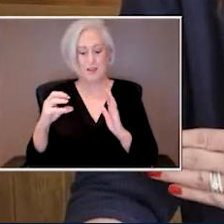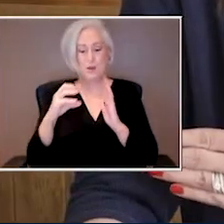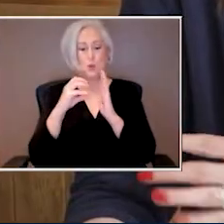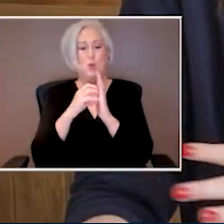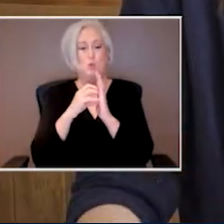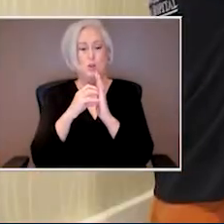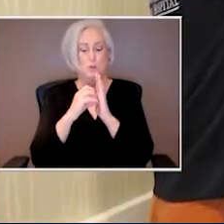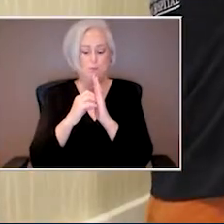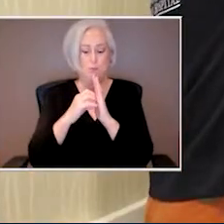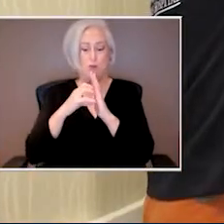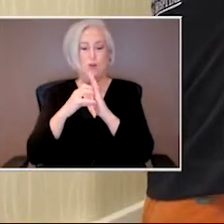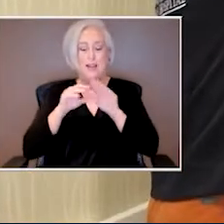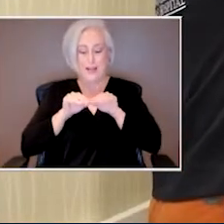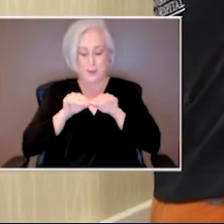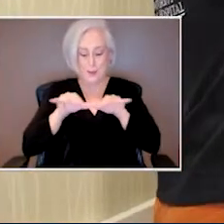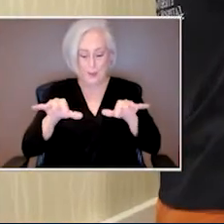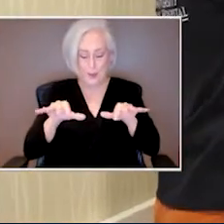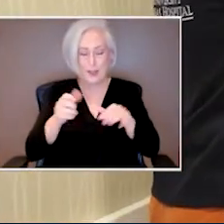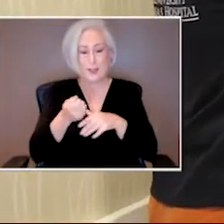a few lymph nodes.